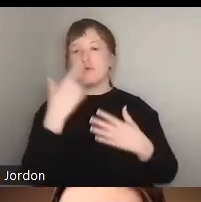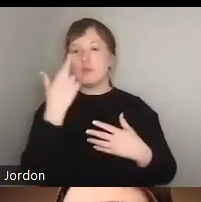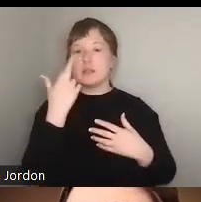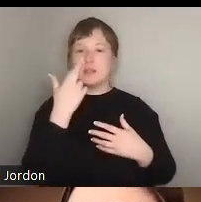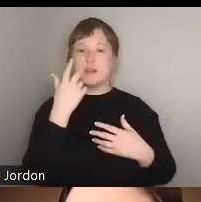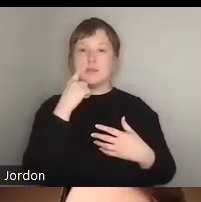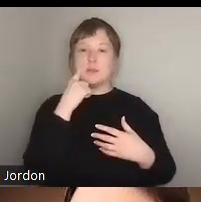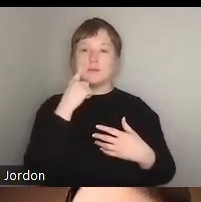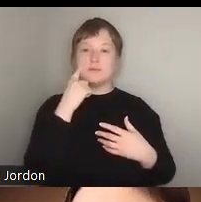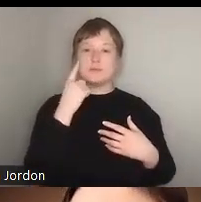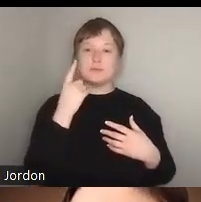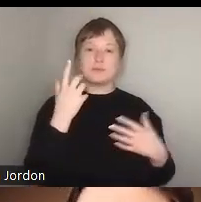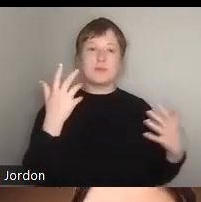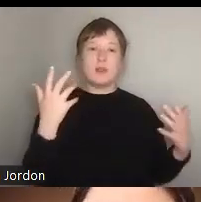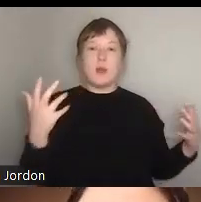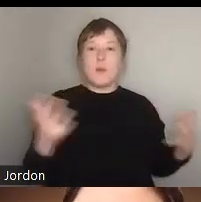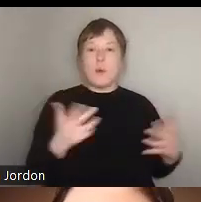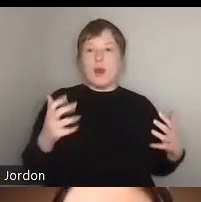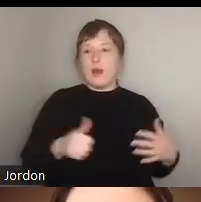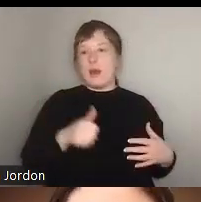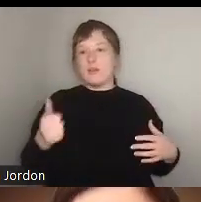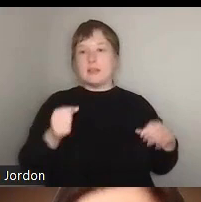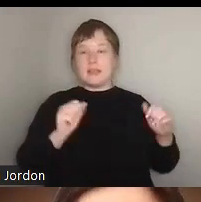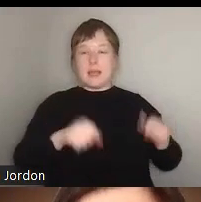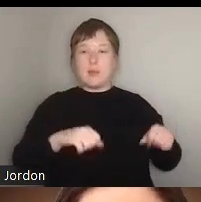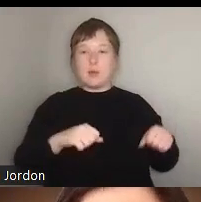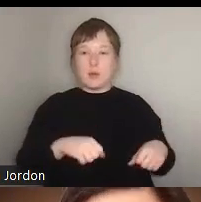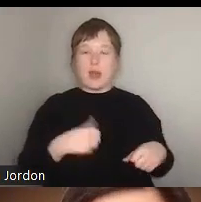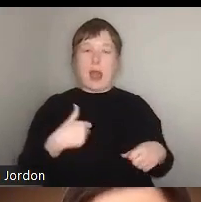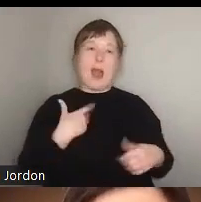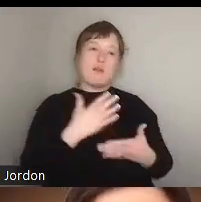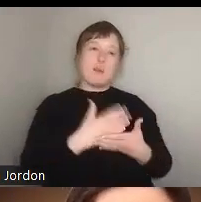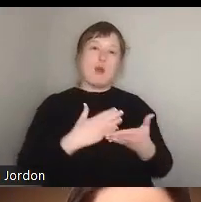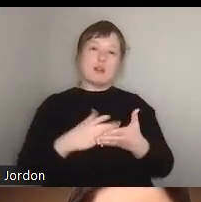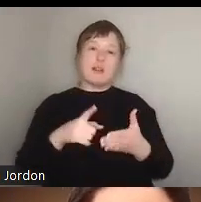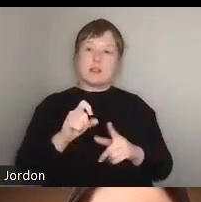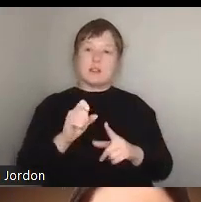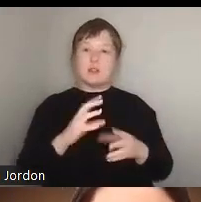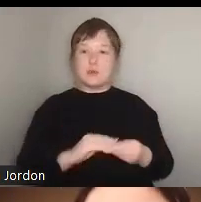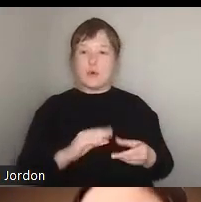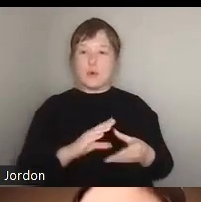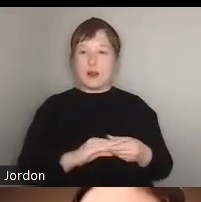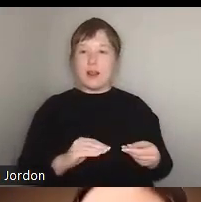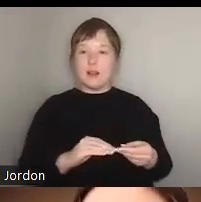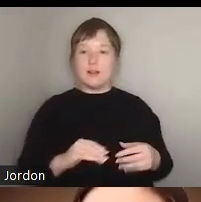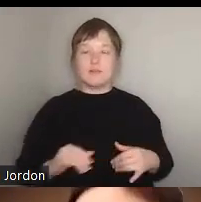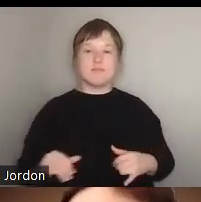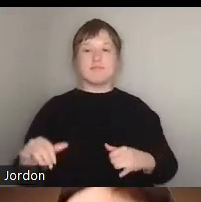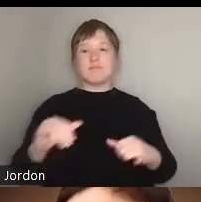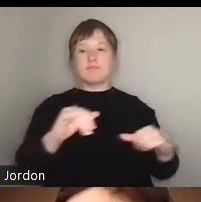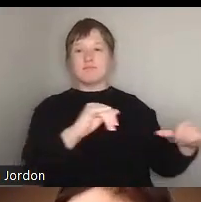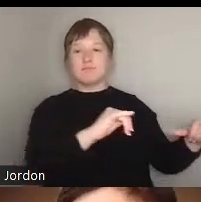what else somebody is capable of doing. There's some elements in this story that is common across a lot of abusive